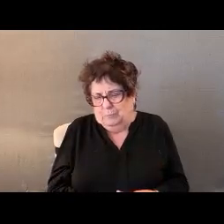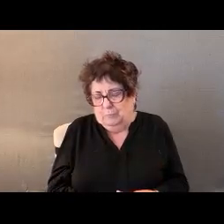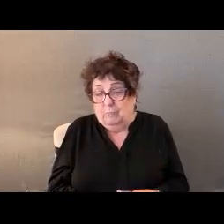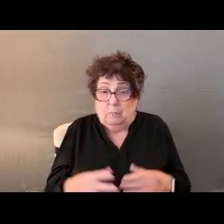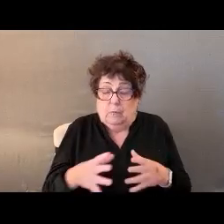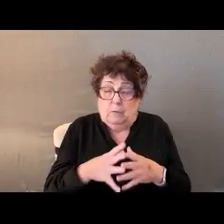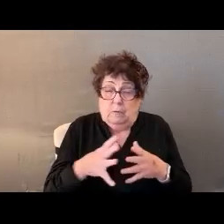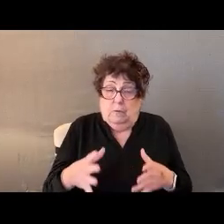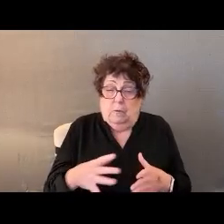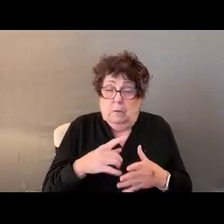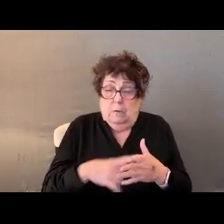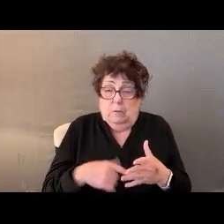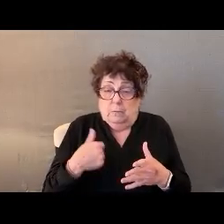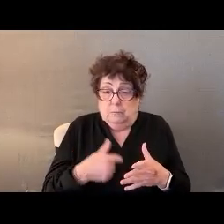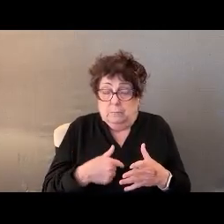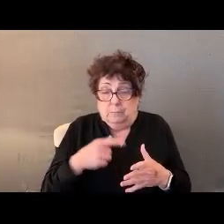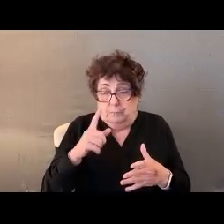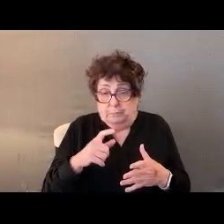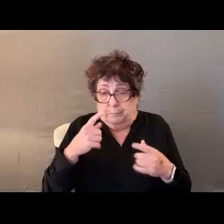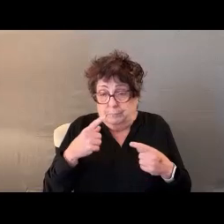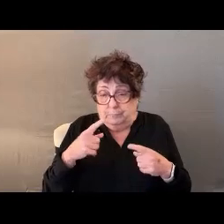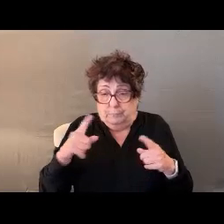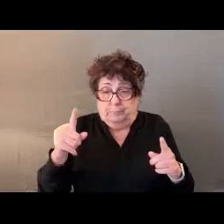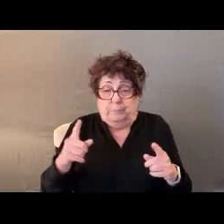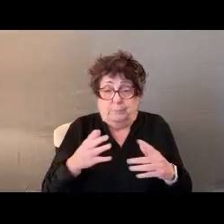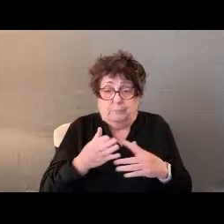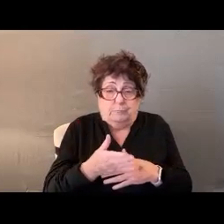have to achieve through training is that cultural